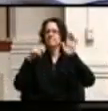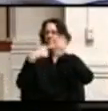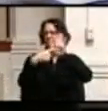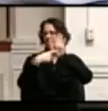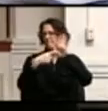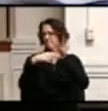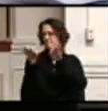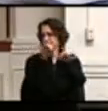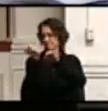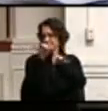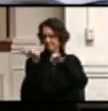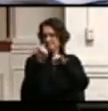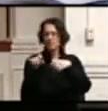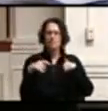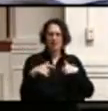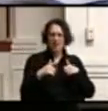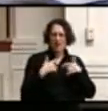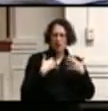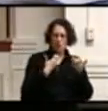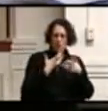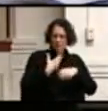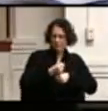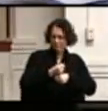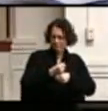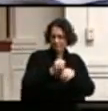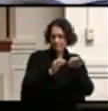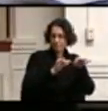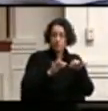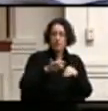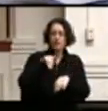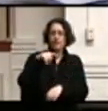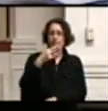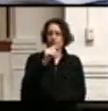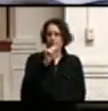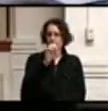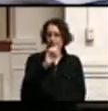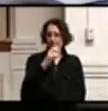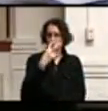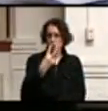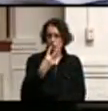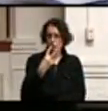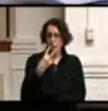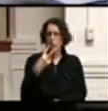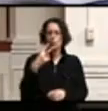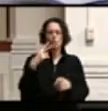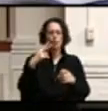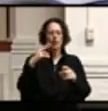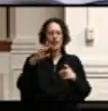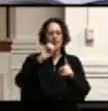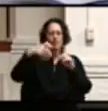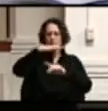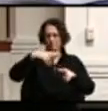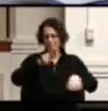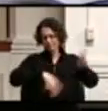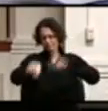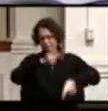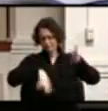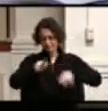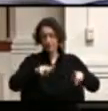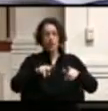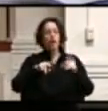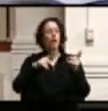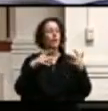We have completed the Phase 2 environmental report for the Donnell property, which is behind Central Station.